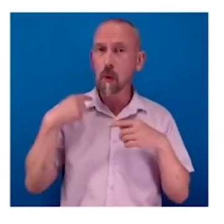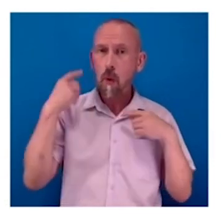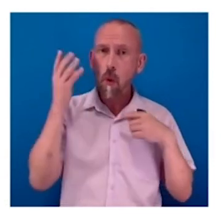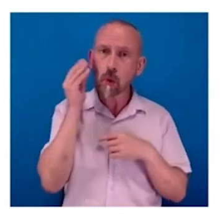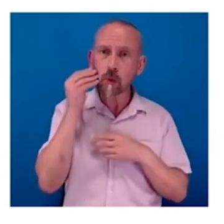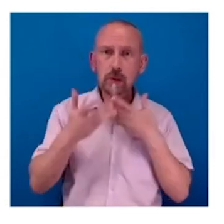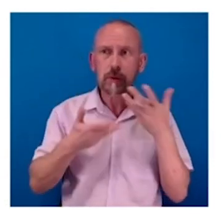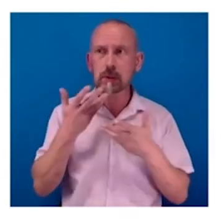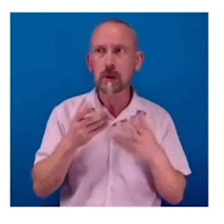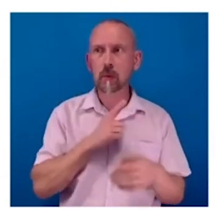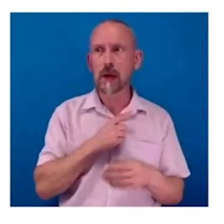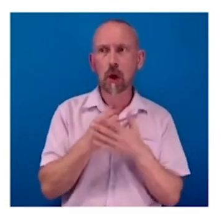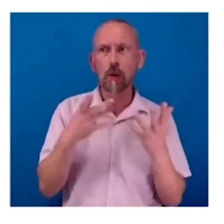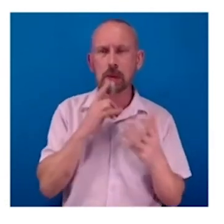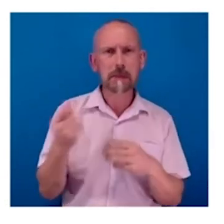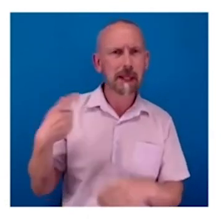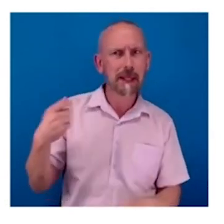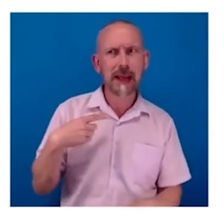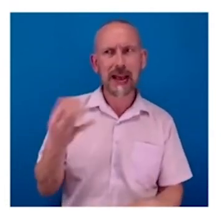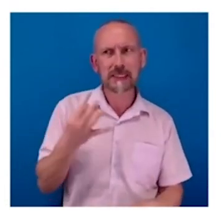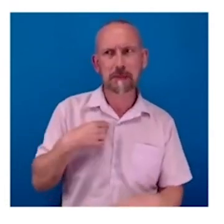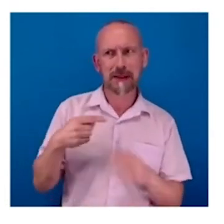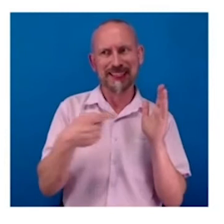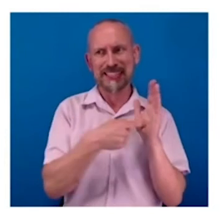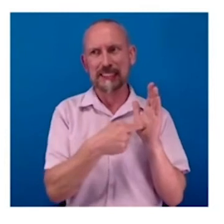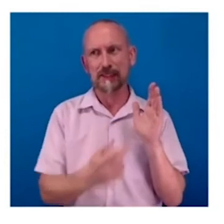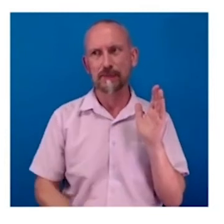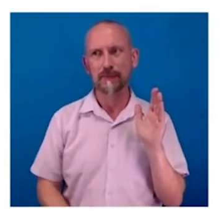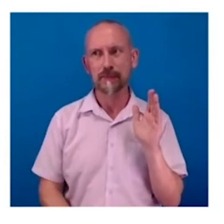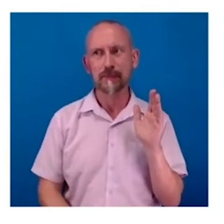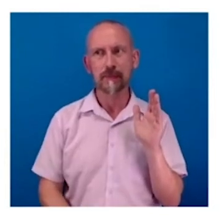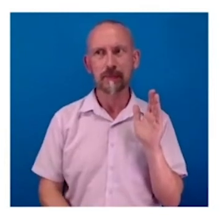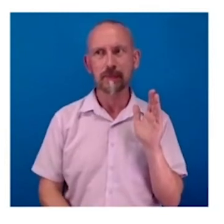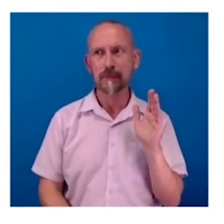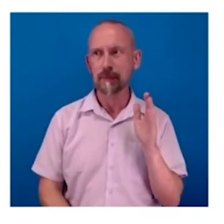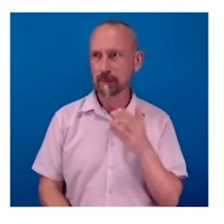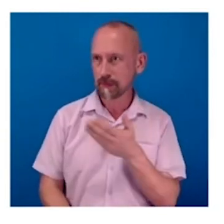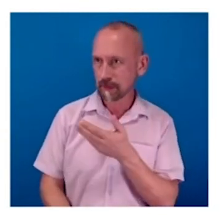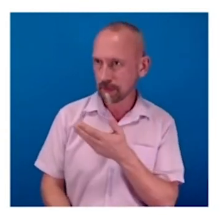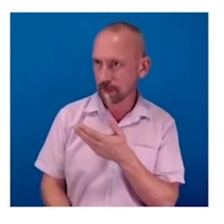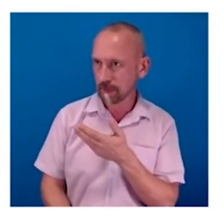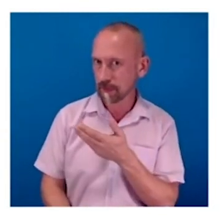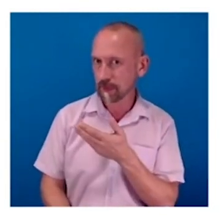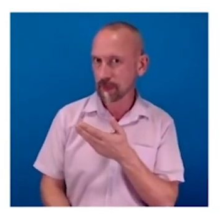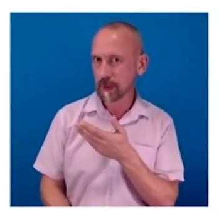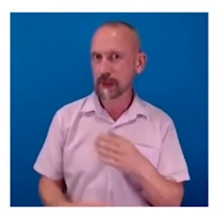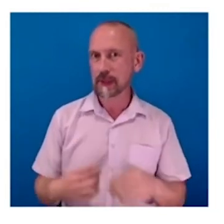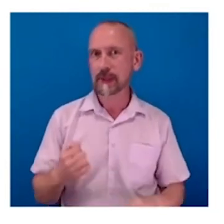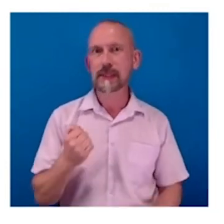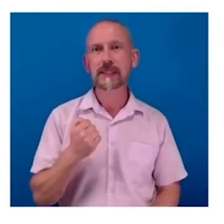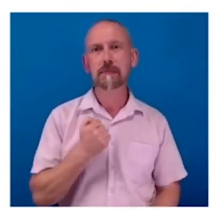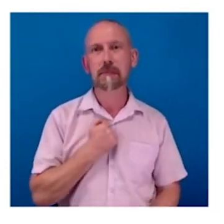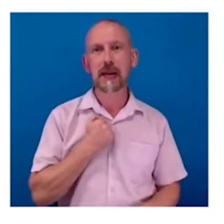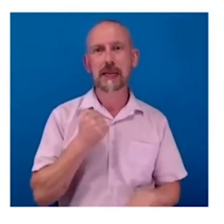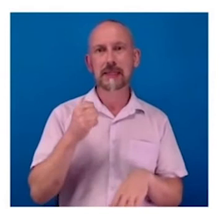this. And this is my Professor Hawking Simpsons character. People have seen it over my shoulder